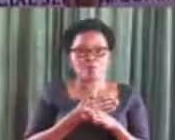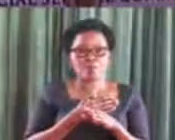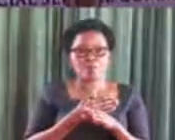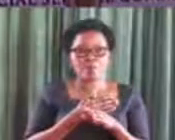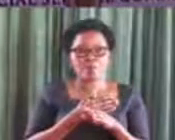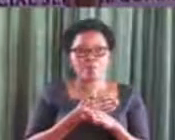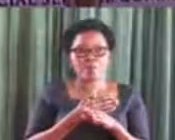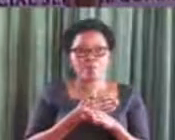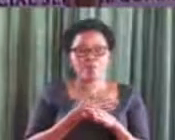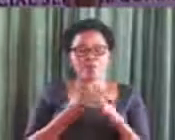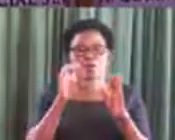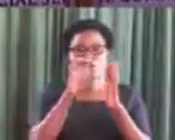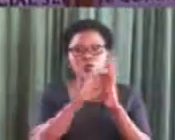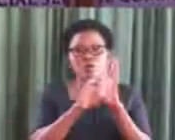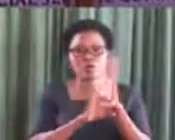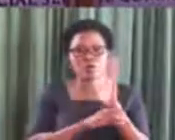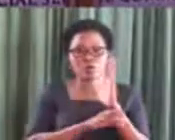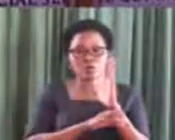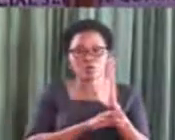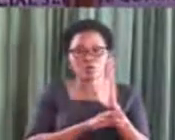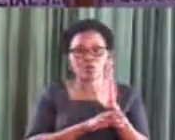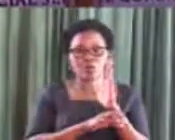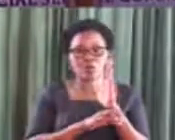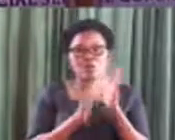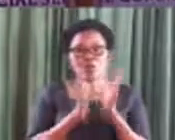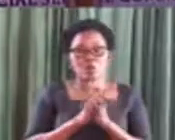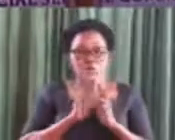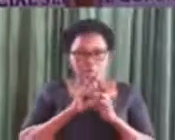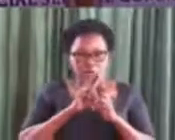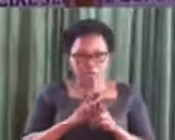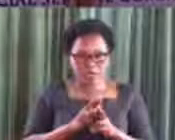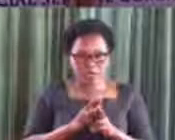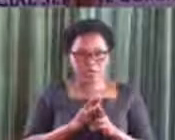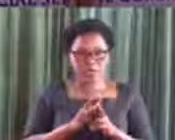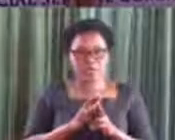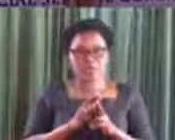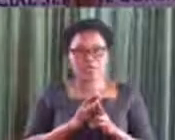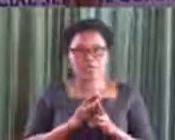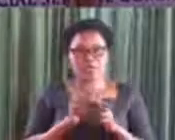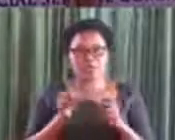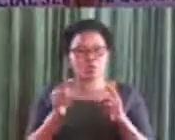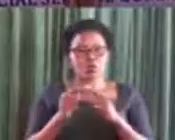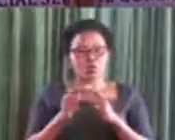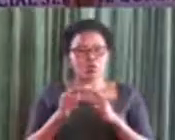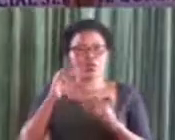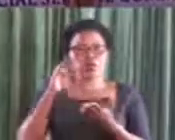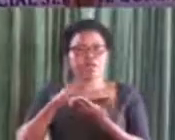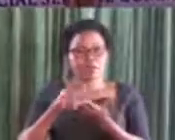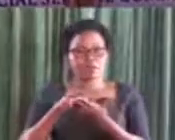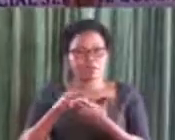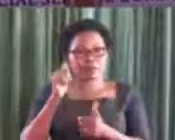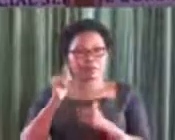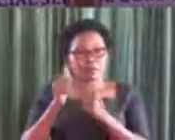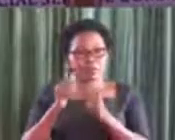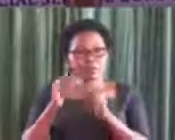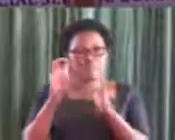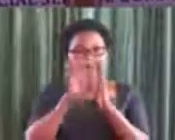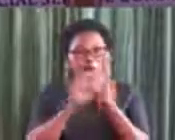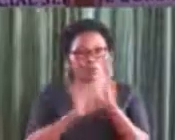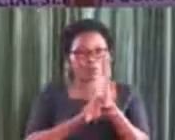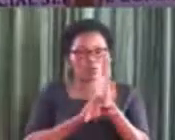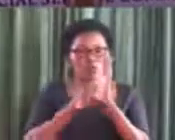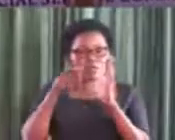the Constitution with respect to matters which the Constitution